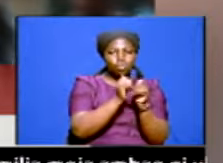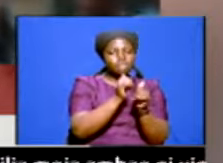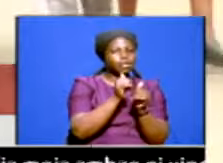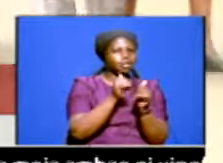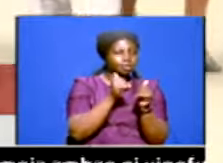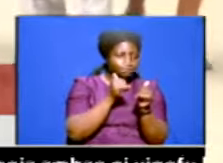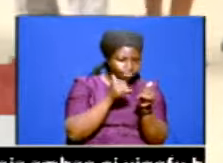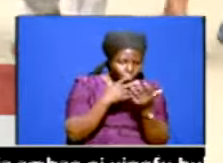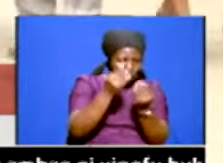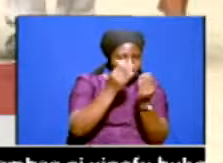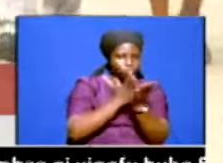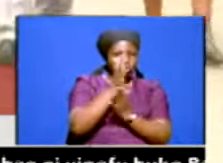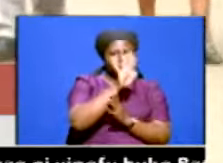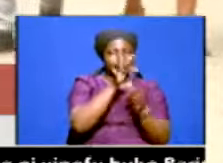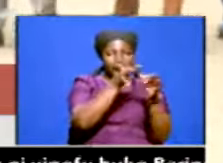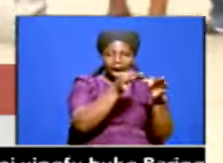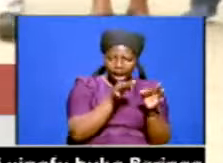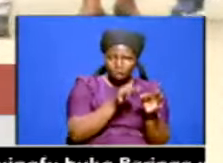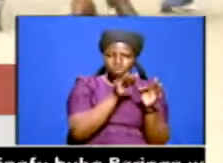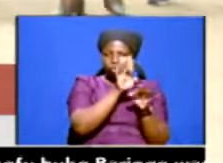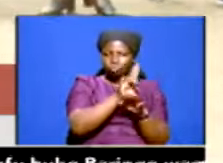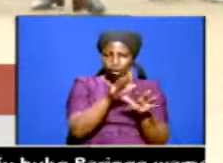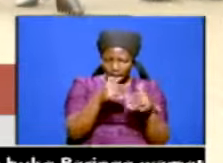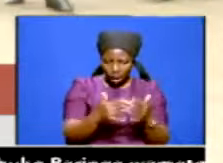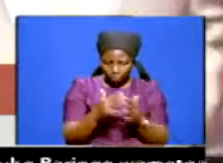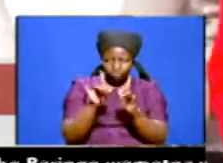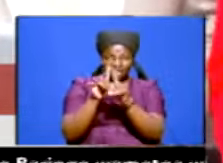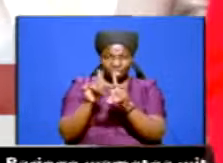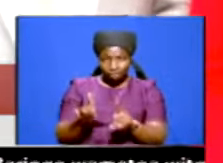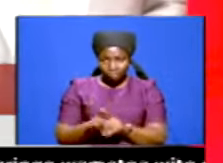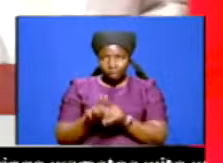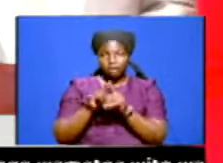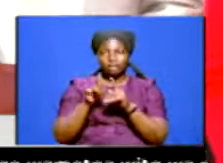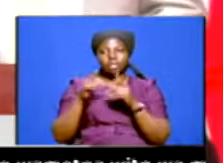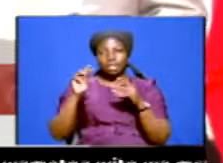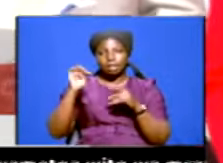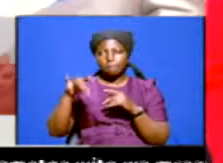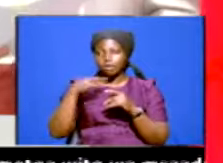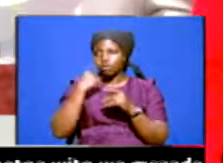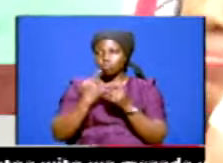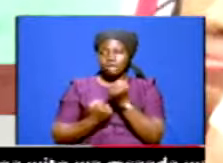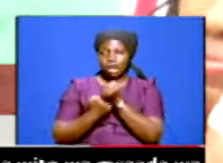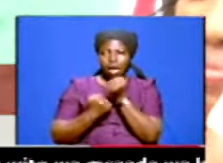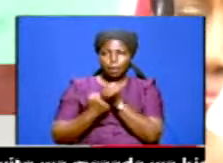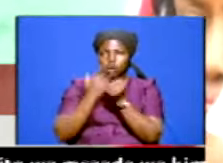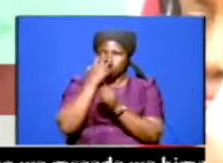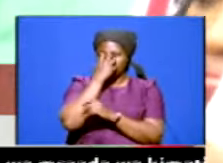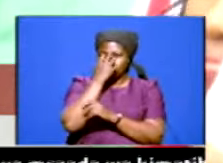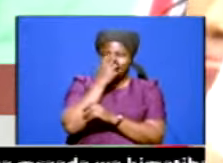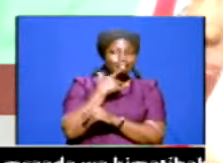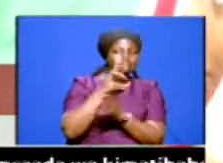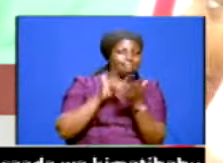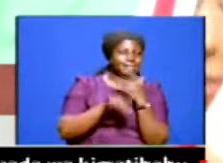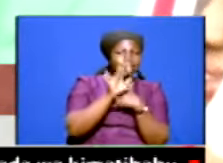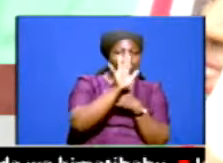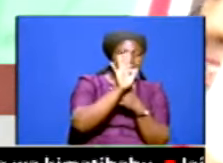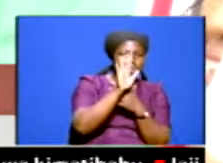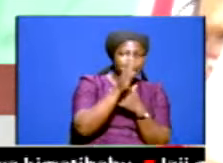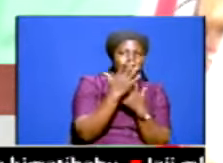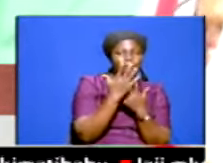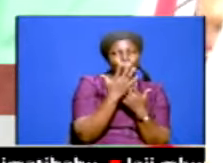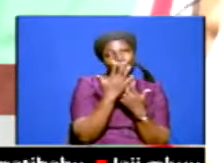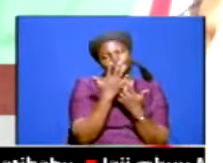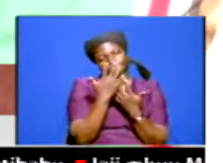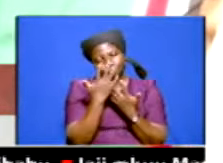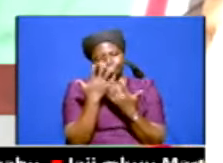zake. Wabunge wanaoegemea vuguvugu la Hasla wakidai kukamatwa kwake kumechochelewa kisiasa. The charges which have been leveled against